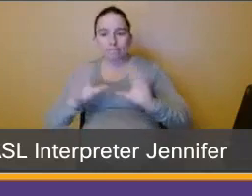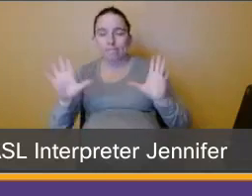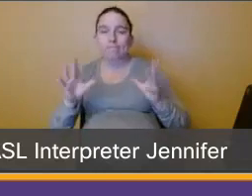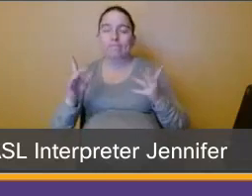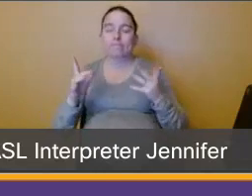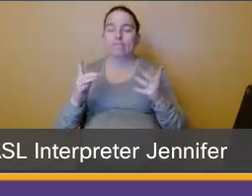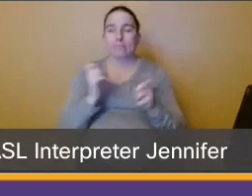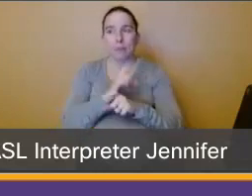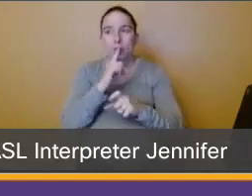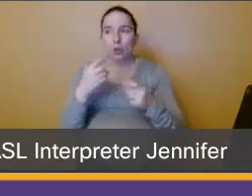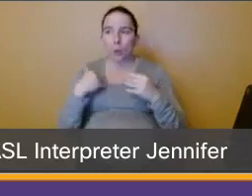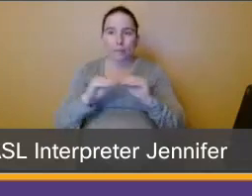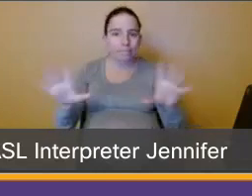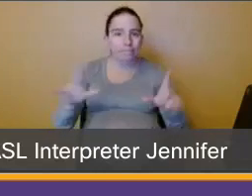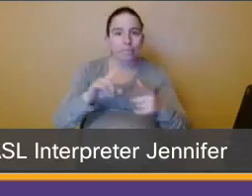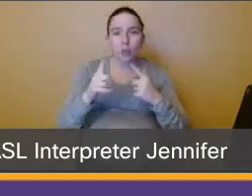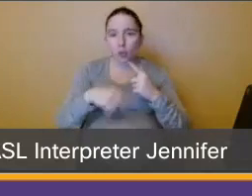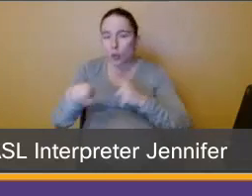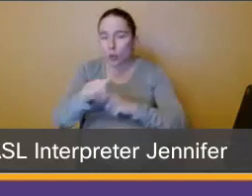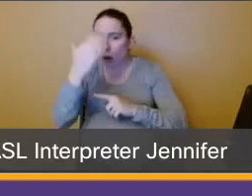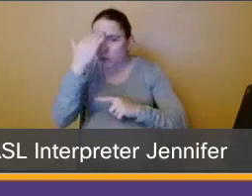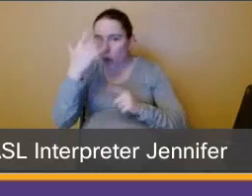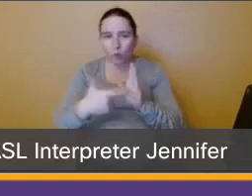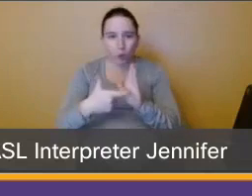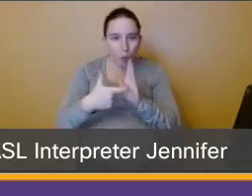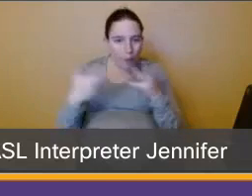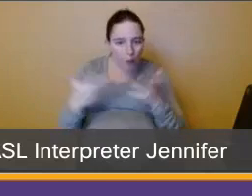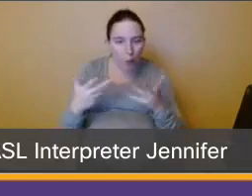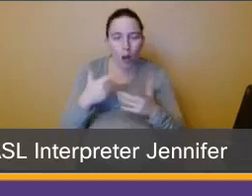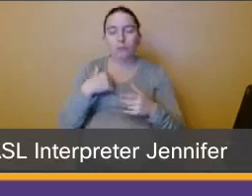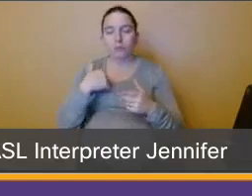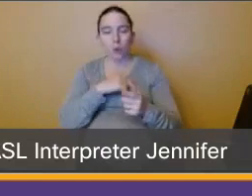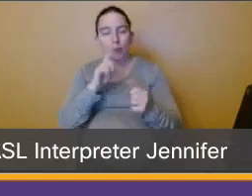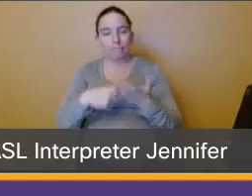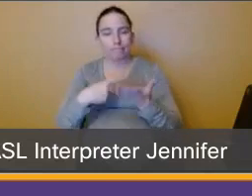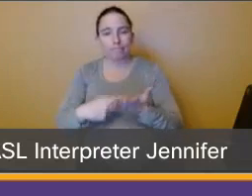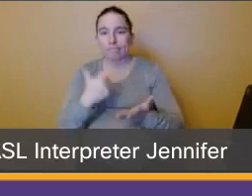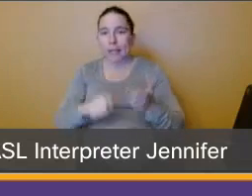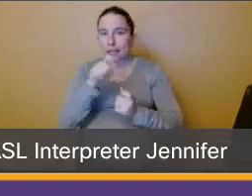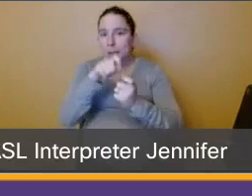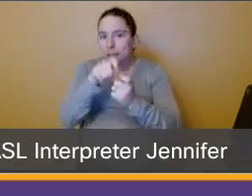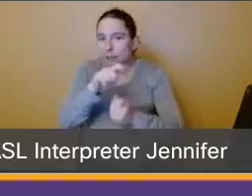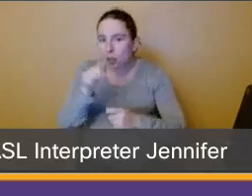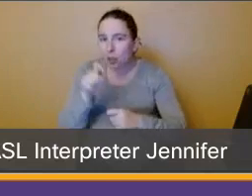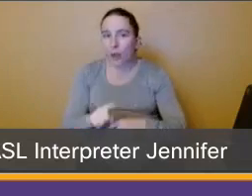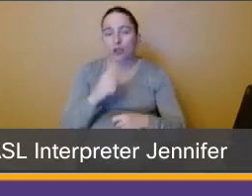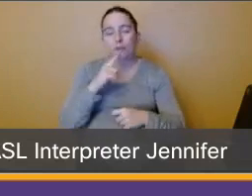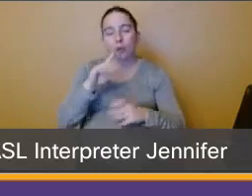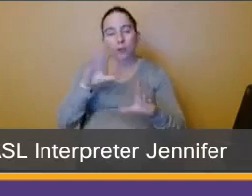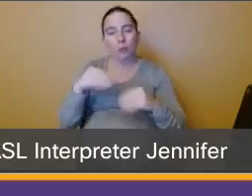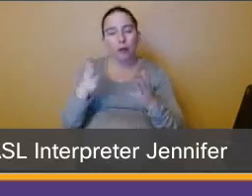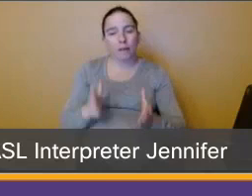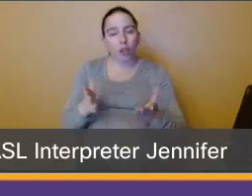to you all so that you're aware of what the requirements are and we can address any specific questions providers will have